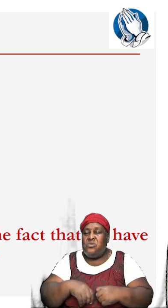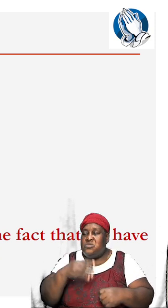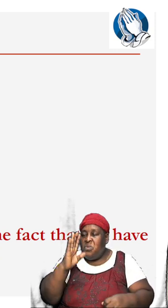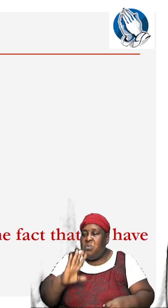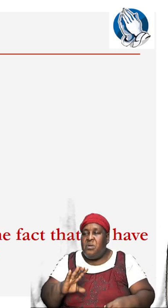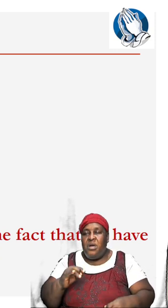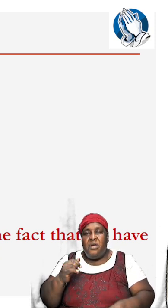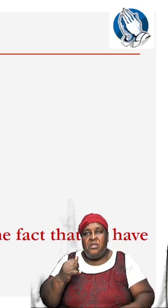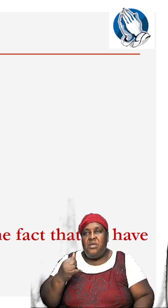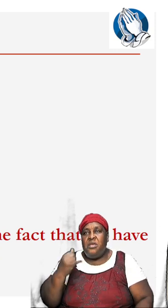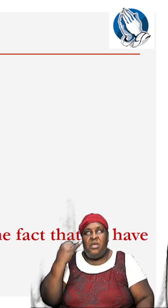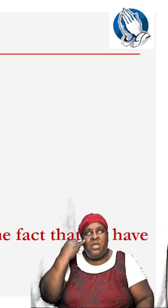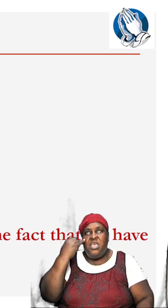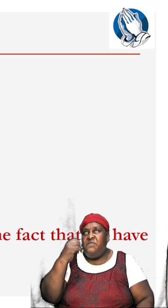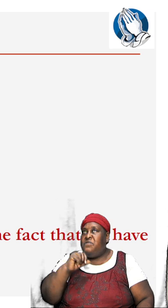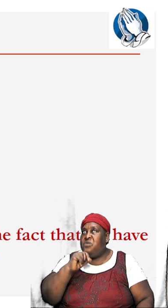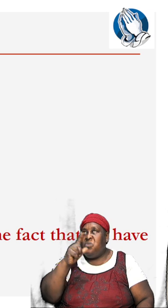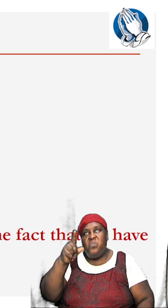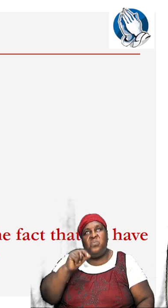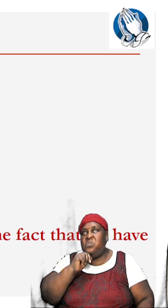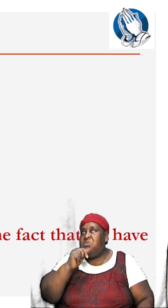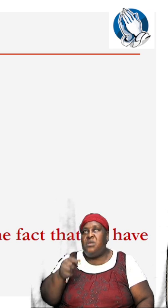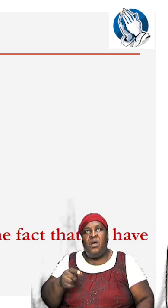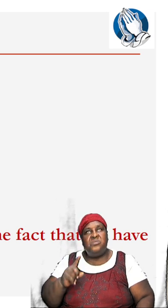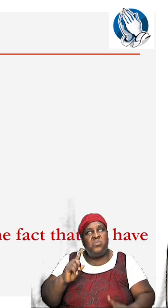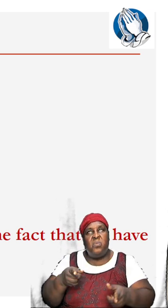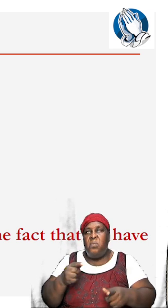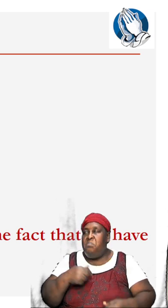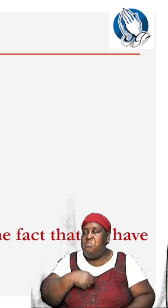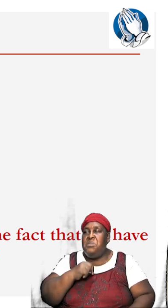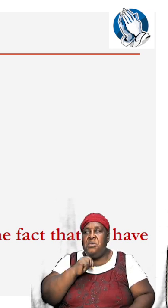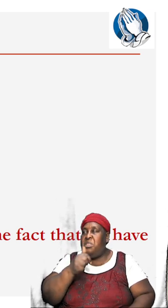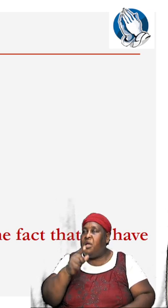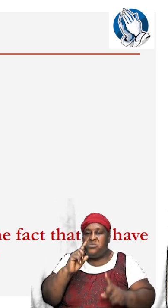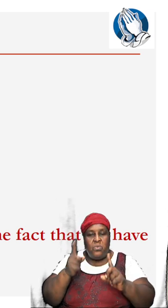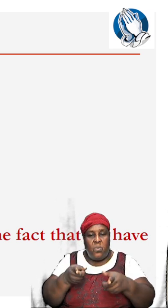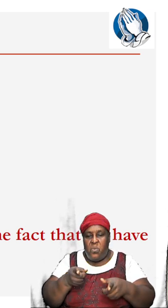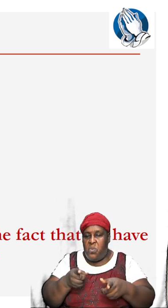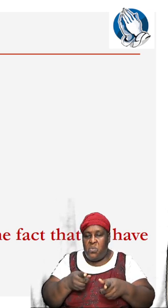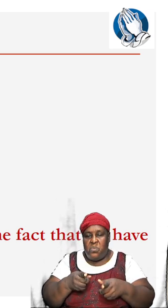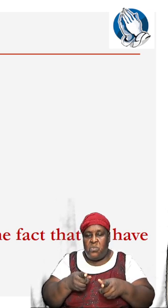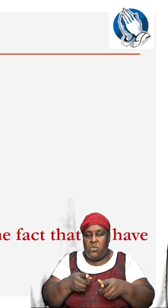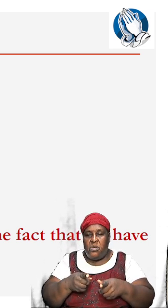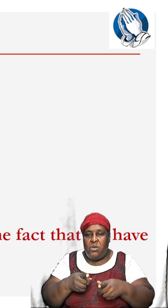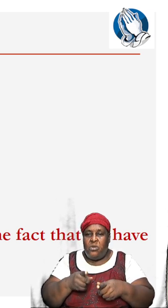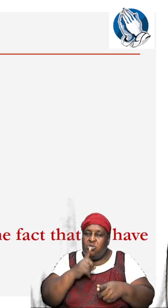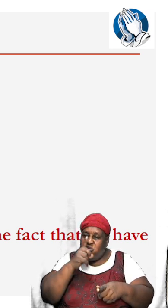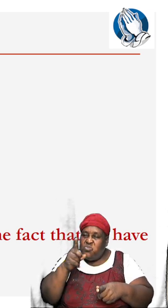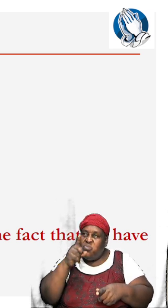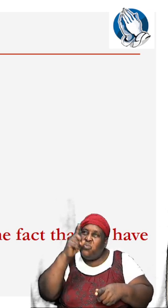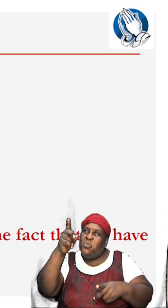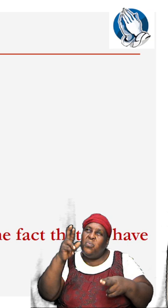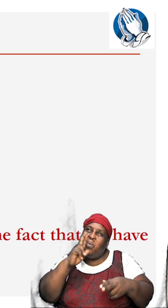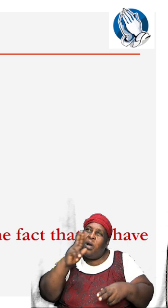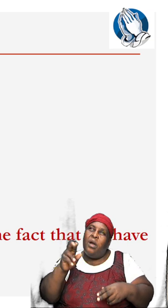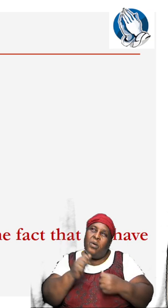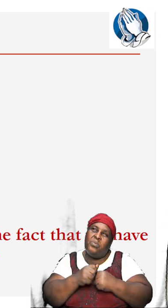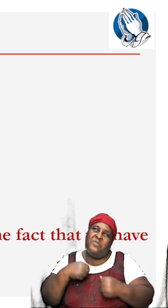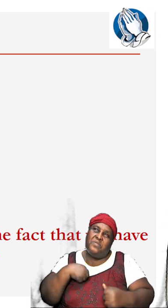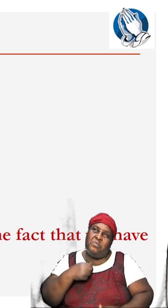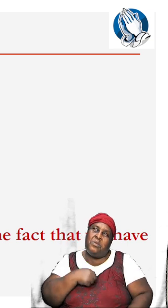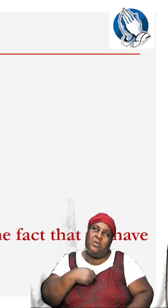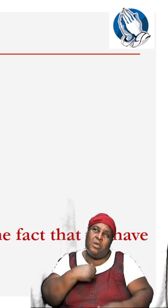not going to go. Because guess what happened? Is that the fact that you are with me that makes me